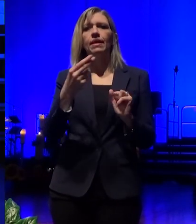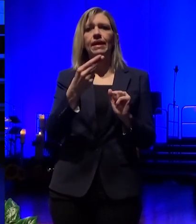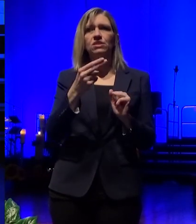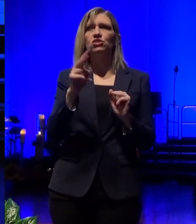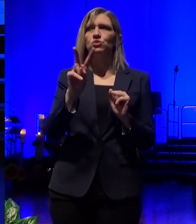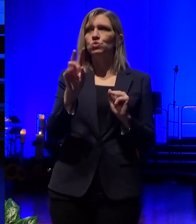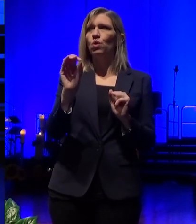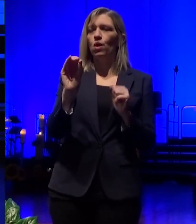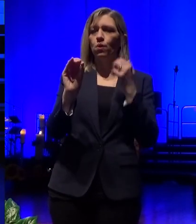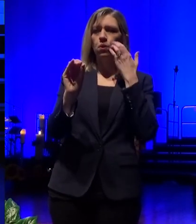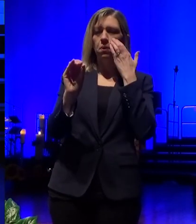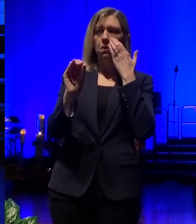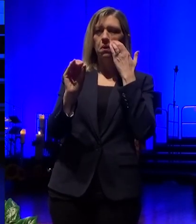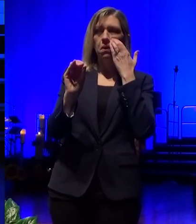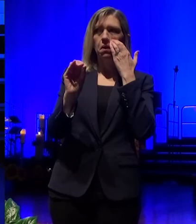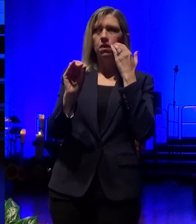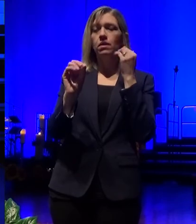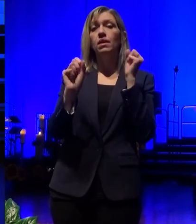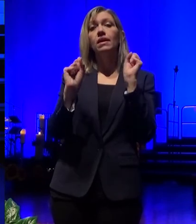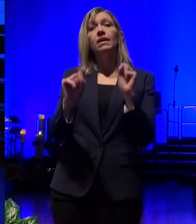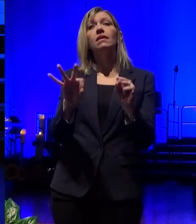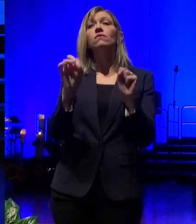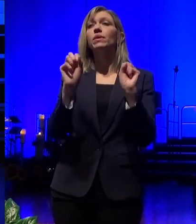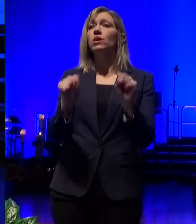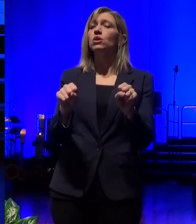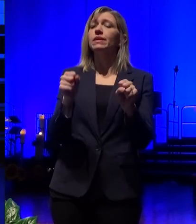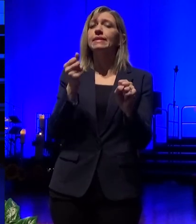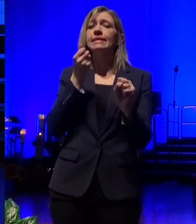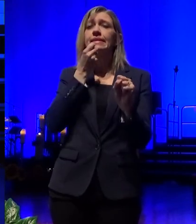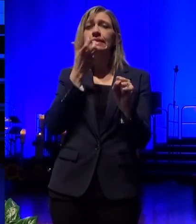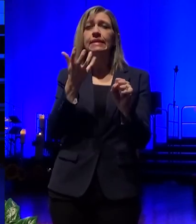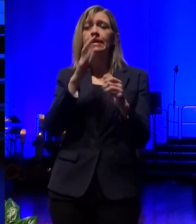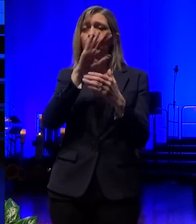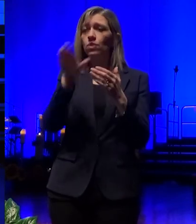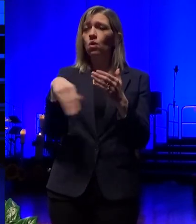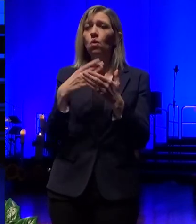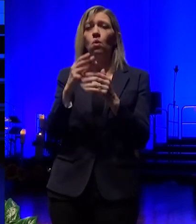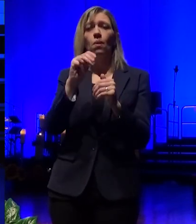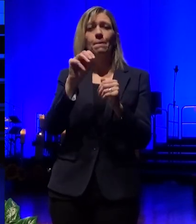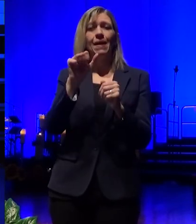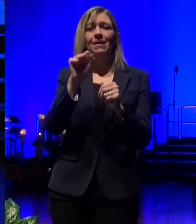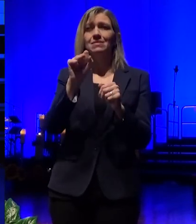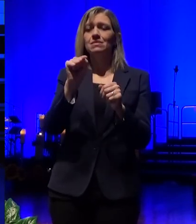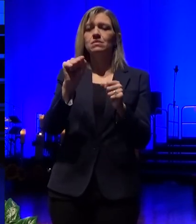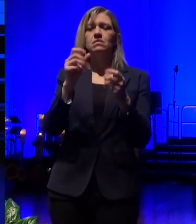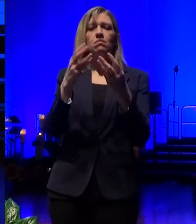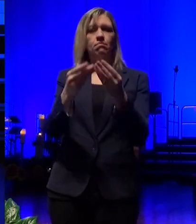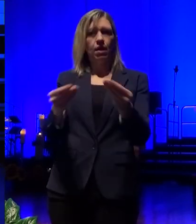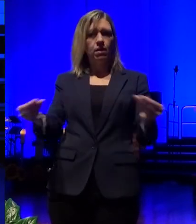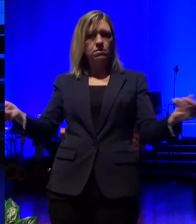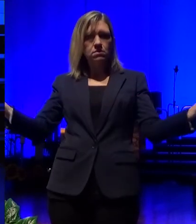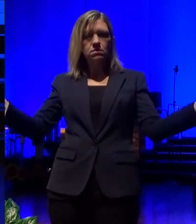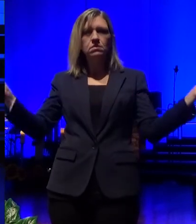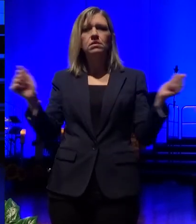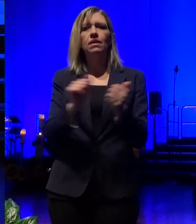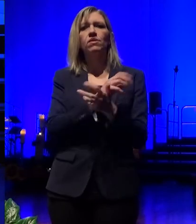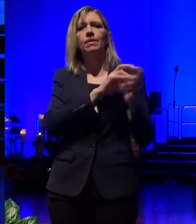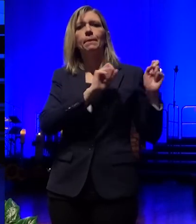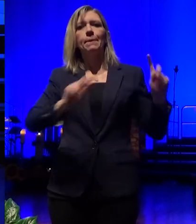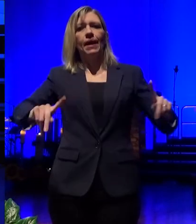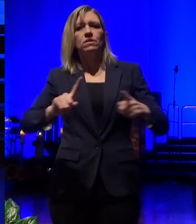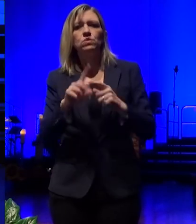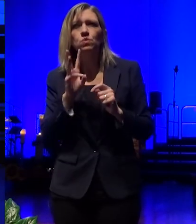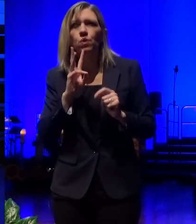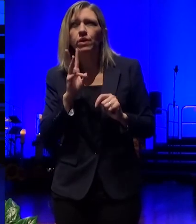H2O. If we could heat the entire mass, it would melt, and all forms would then become again